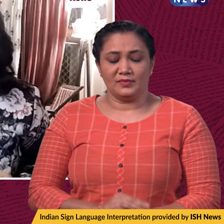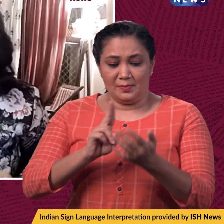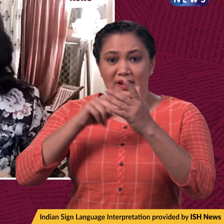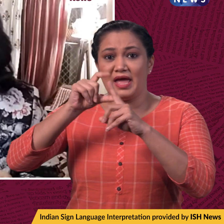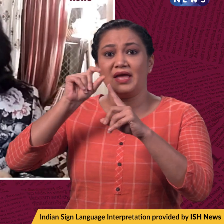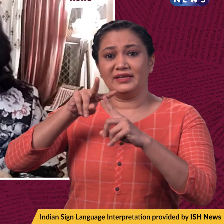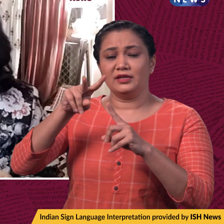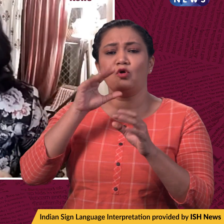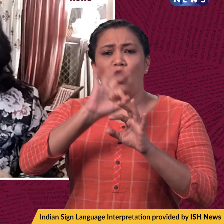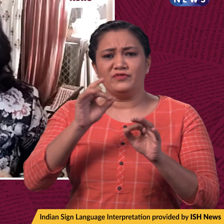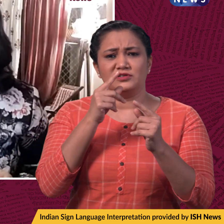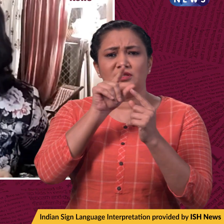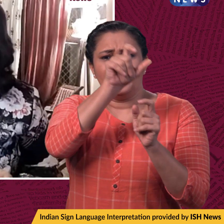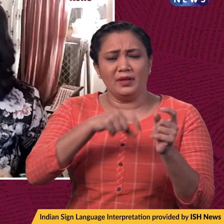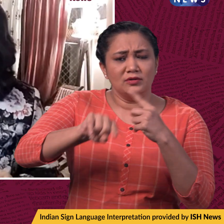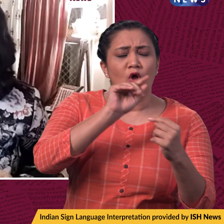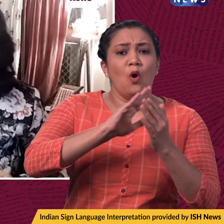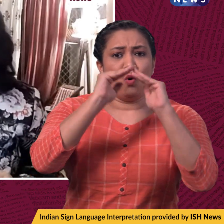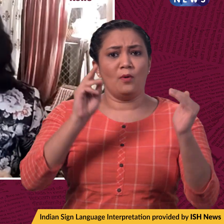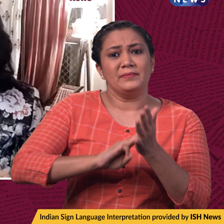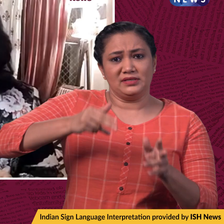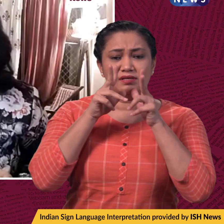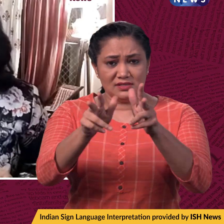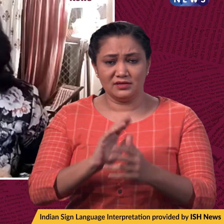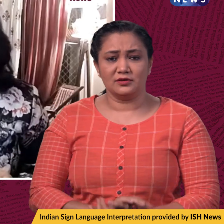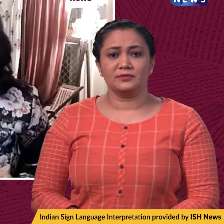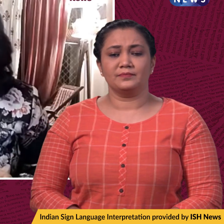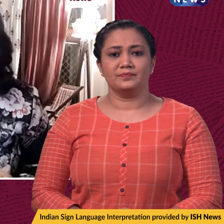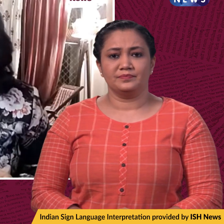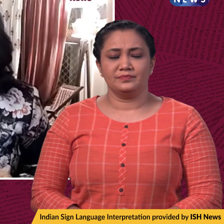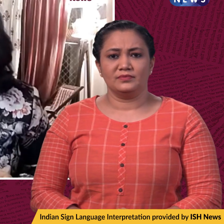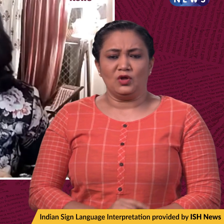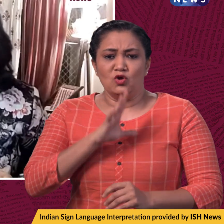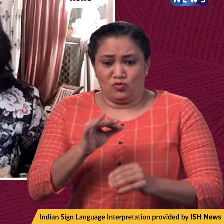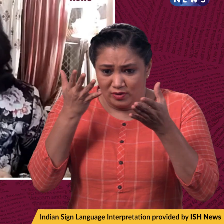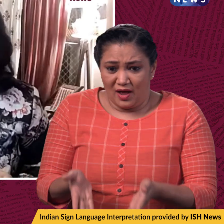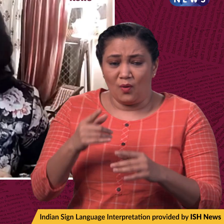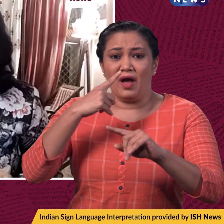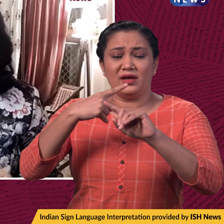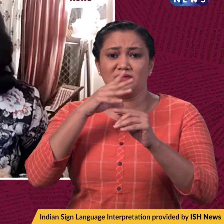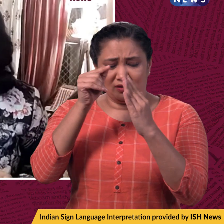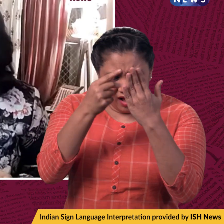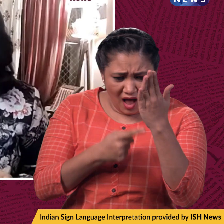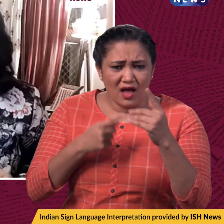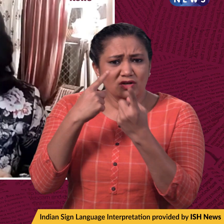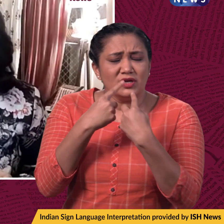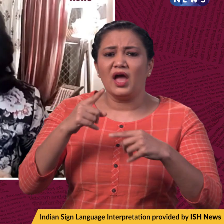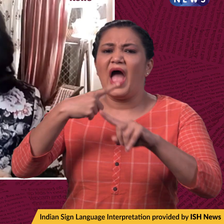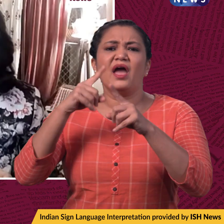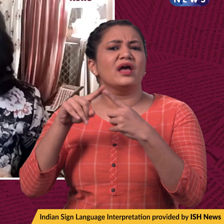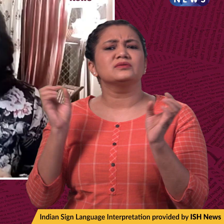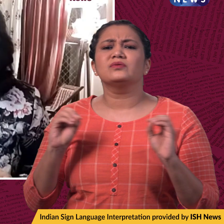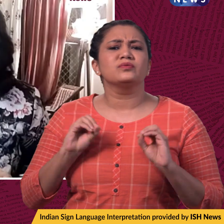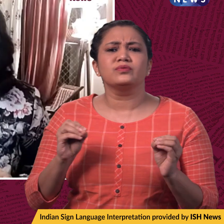quoting official sources from the Union Home Ministry, however, has said that the present evidence does not suggest that it is